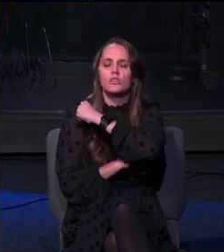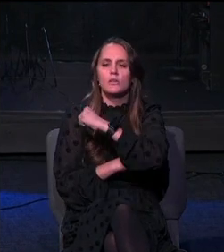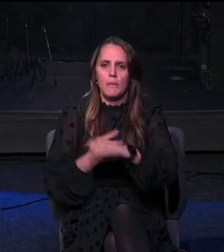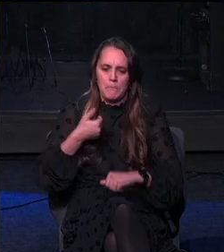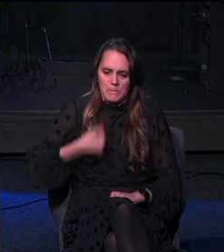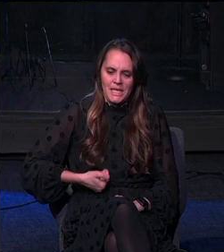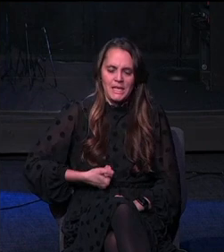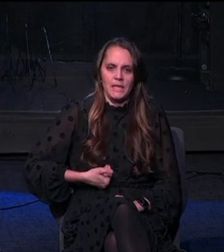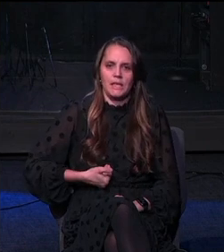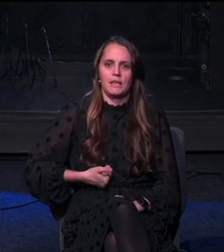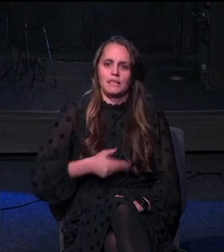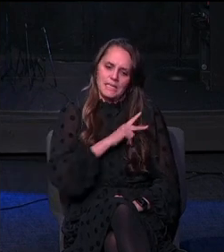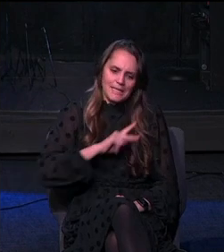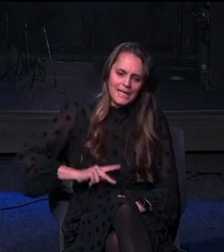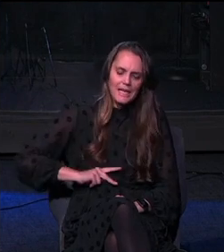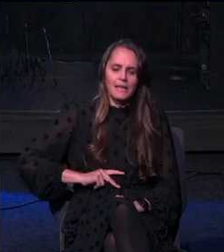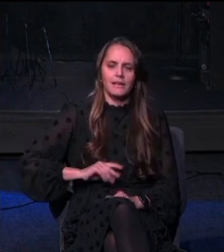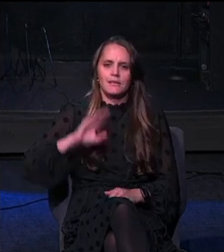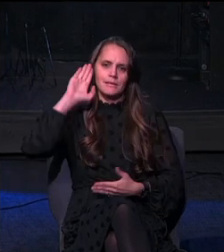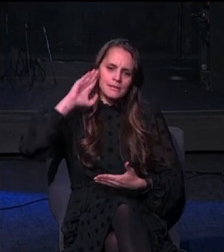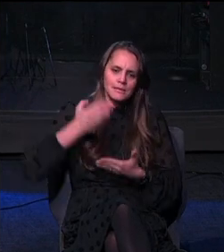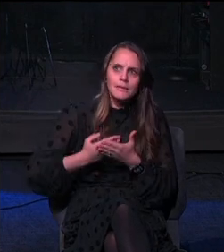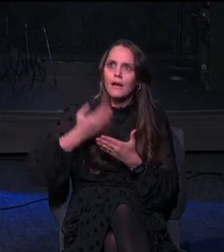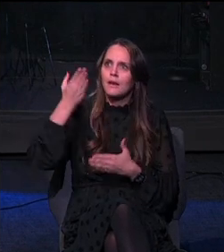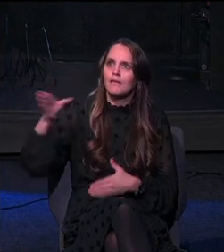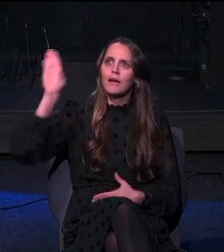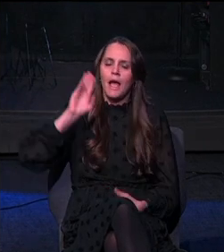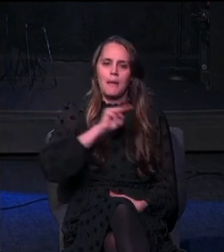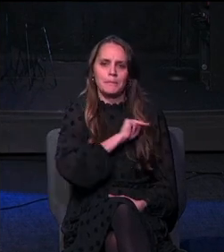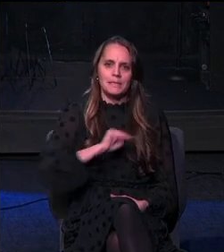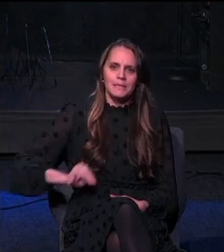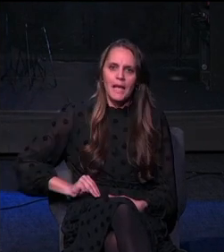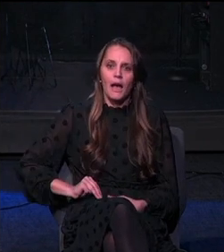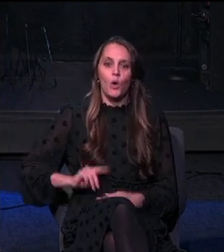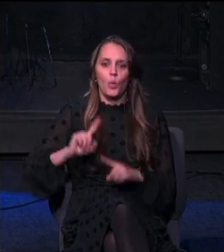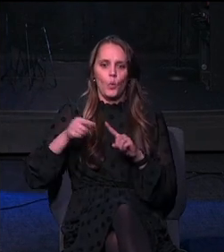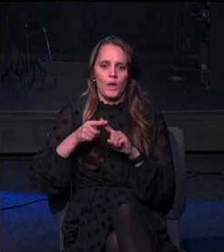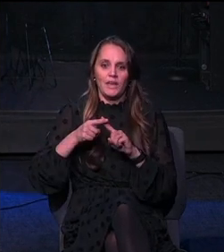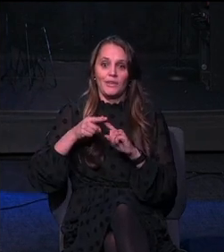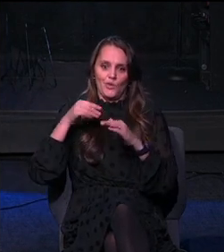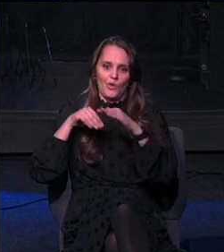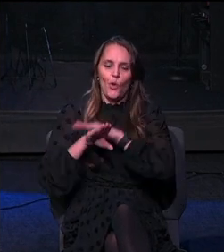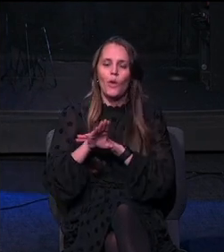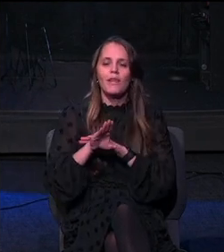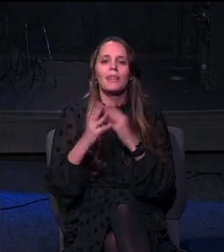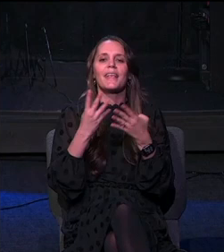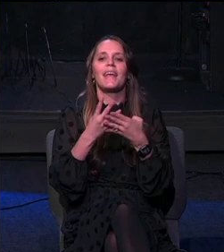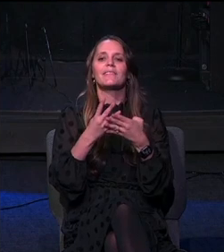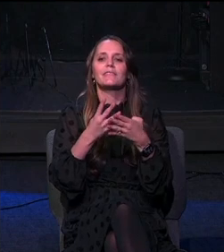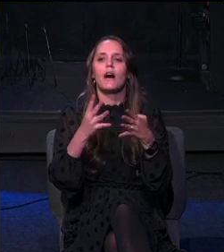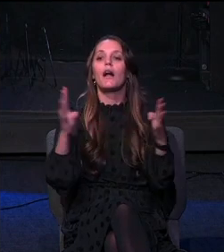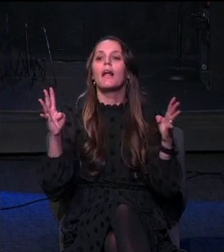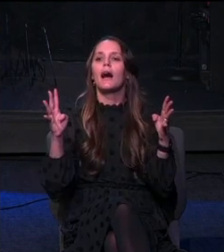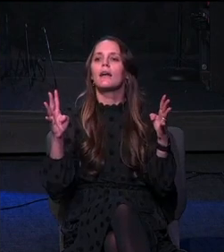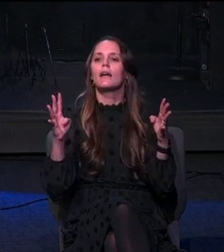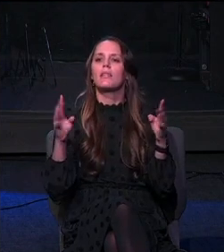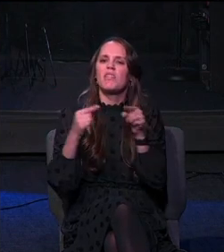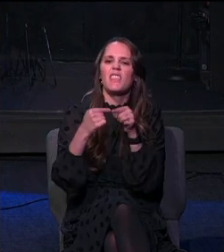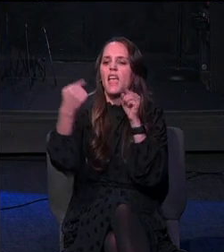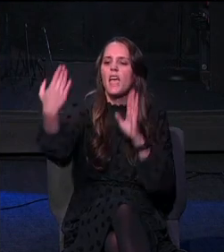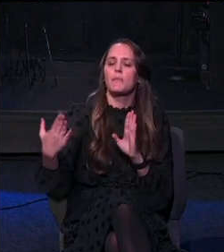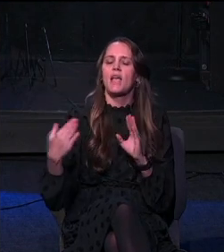when my church enters in, gates unlock. The enemy has no power. He has no ability to